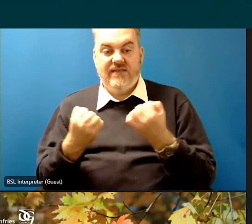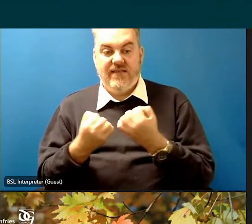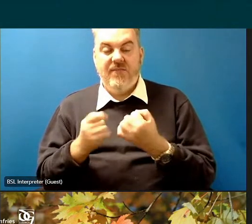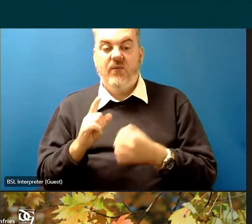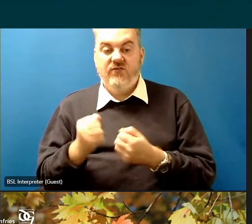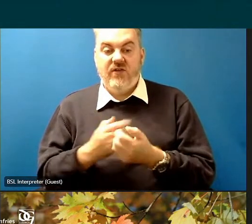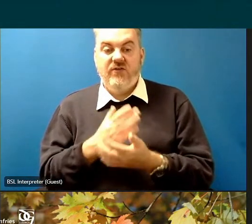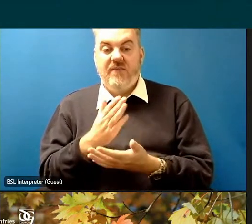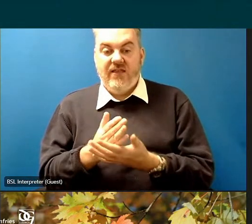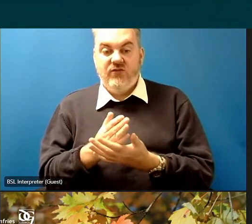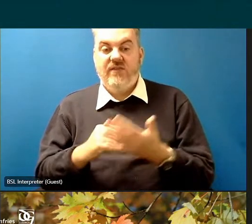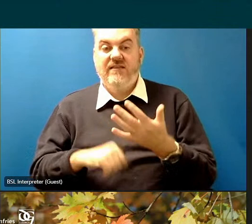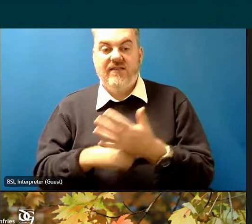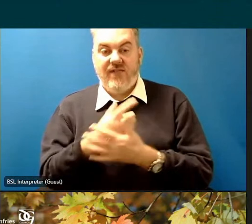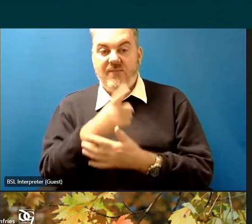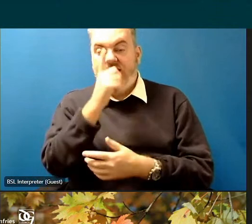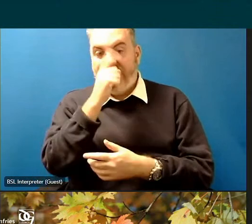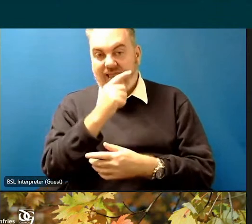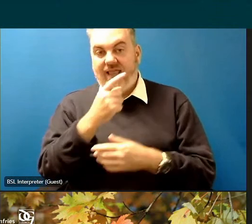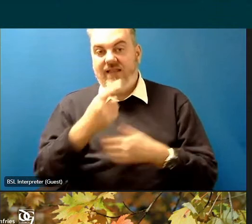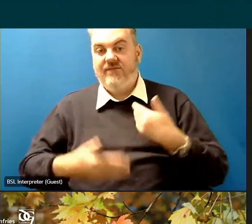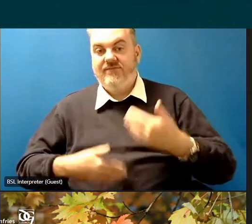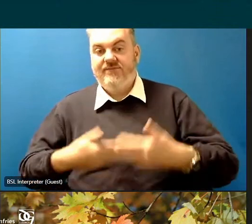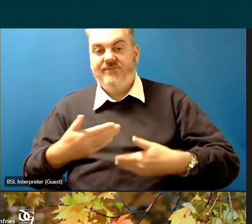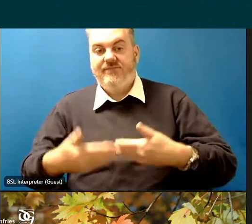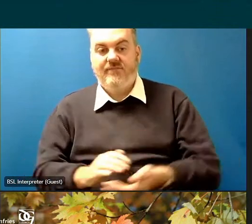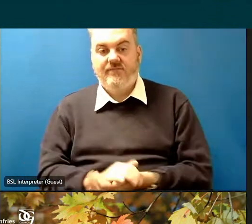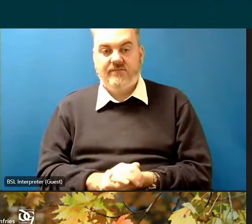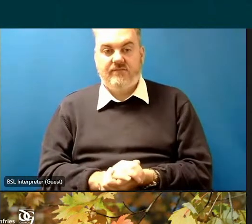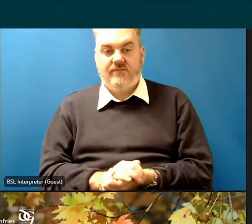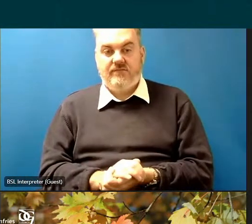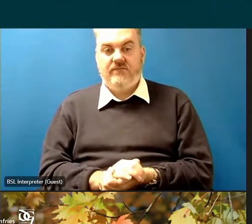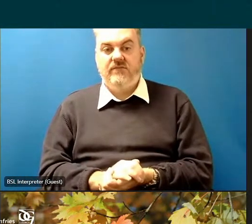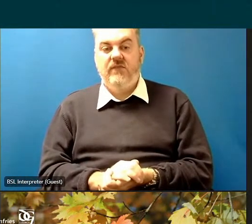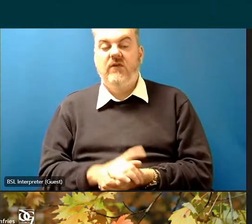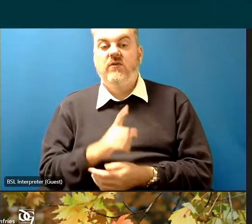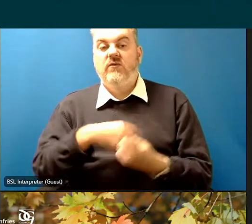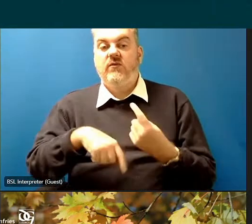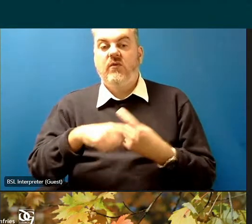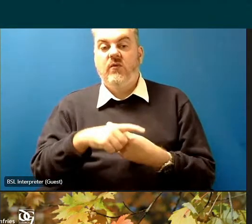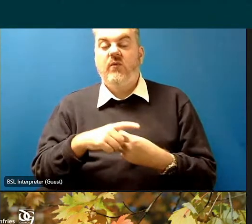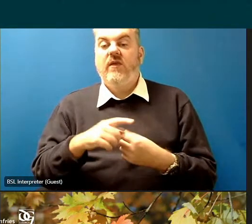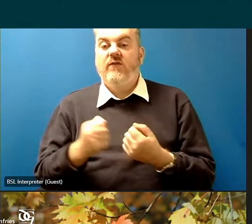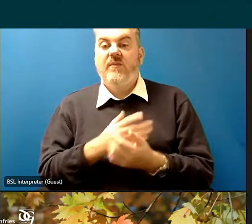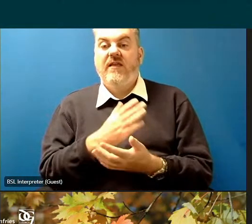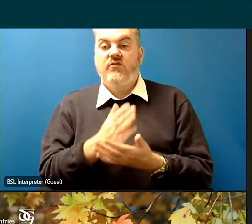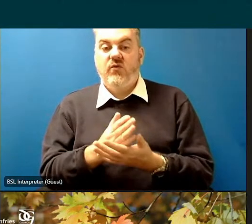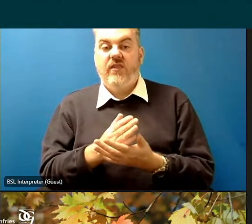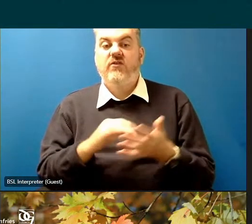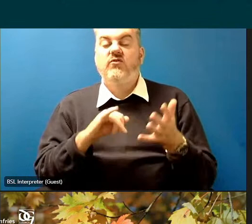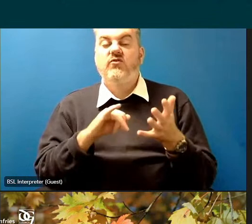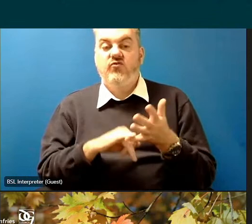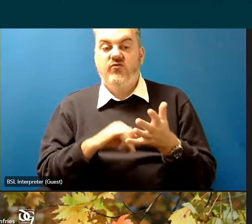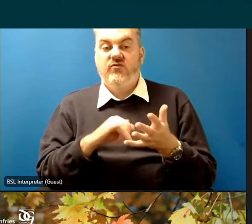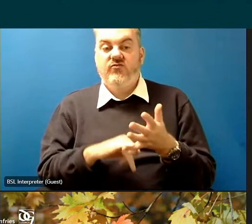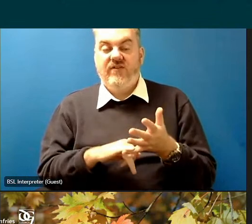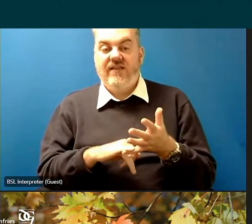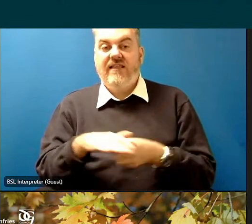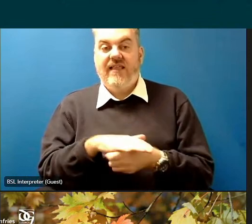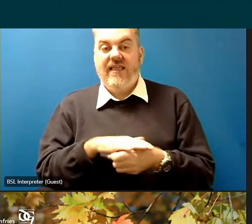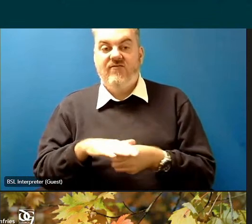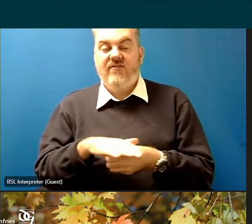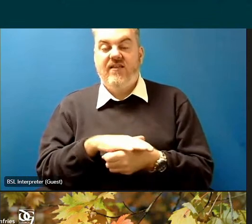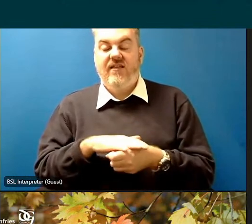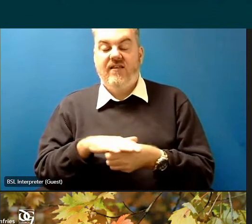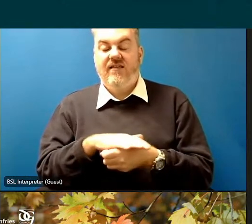this development can go forward. Members will be aware that Stewartry continues to be one of the high demand areas for affordable housing, and